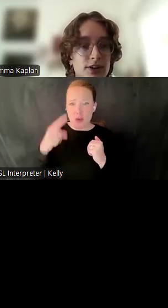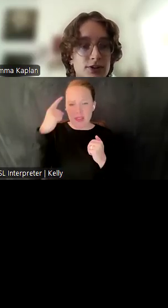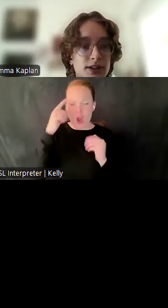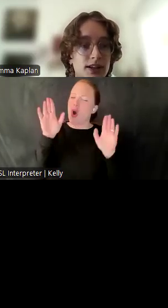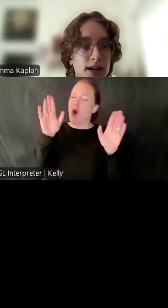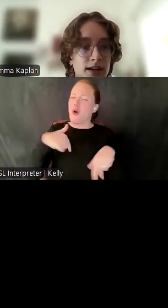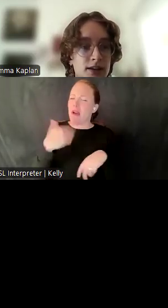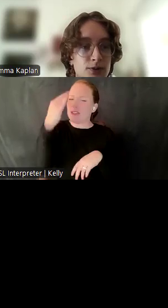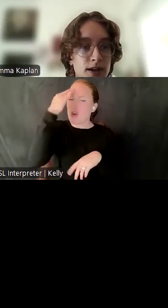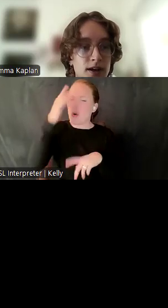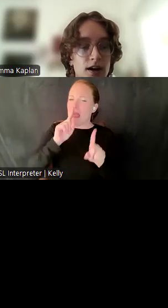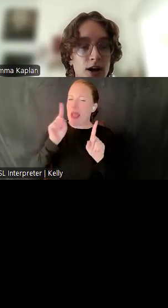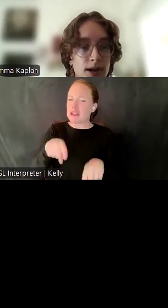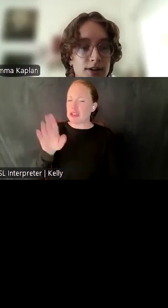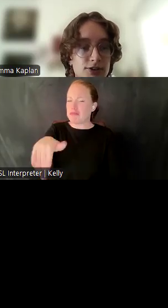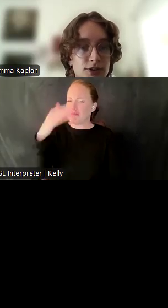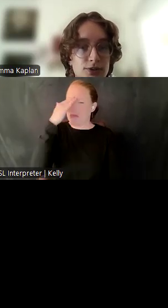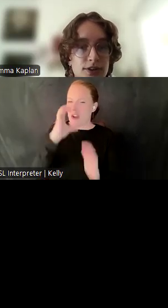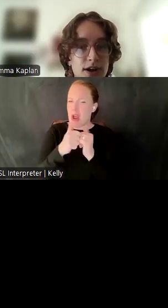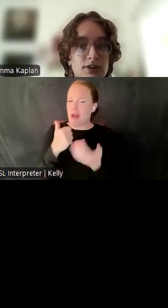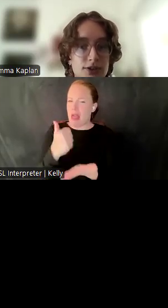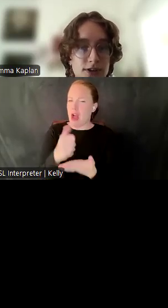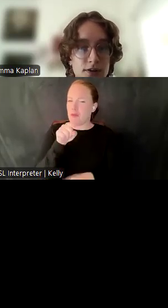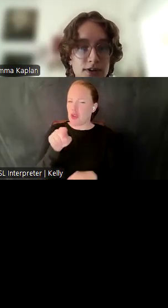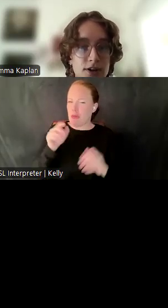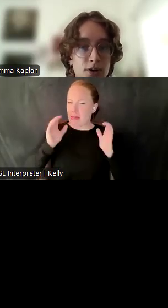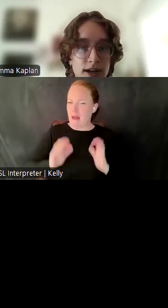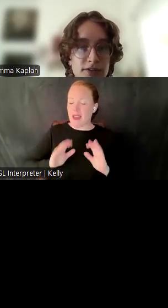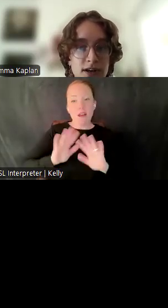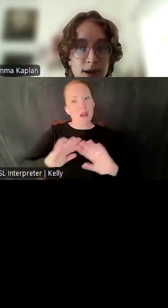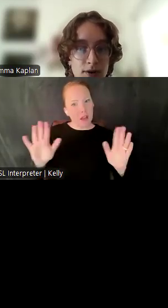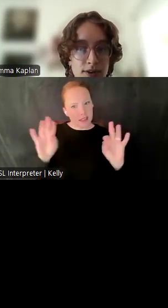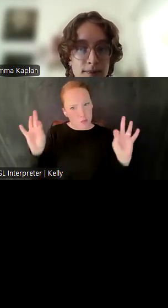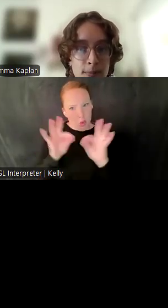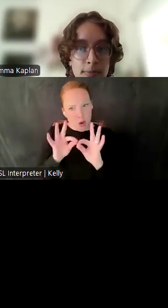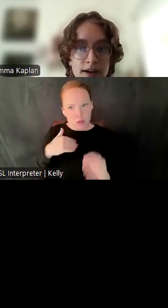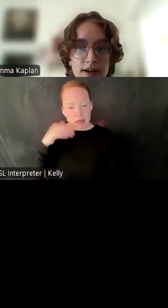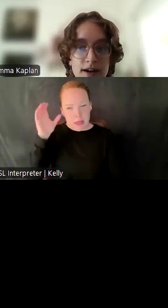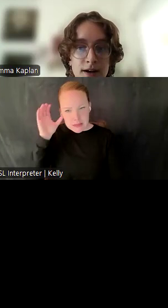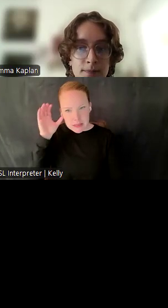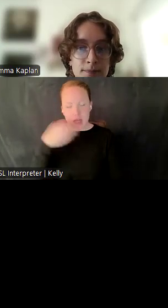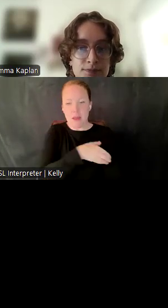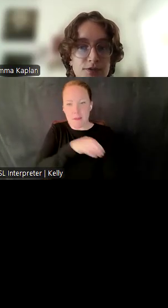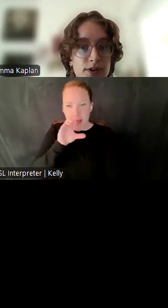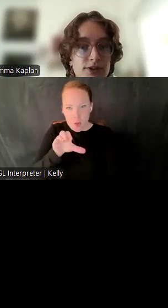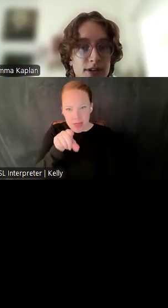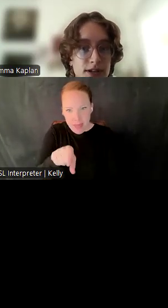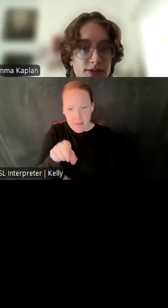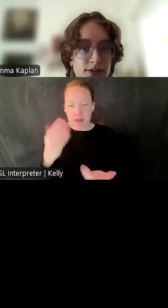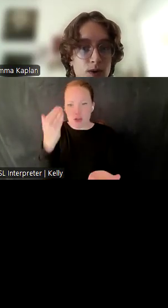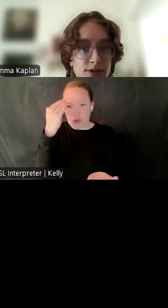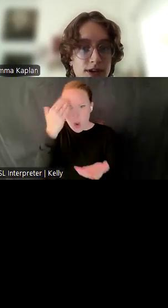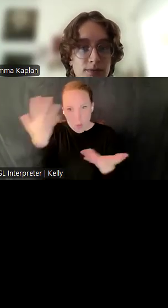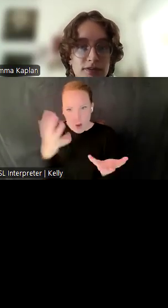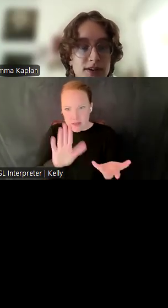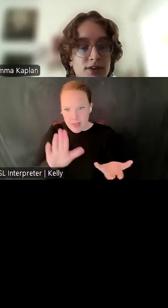that we are centering the client and doing our best to restore their agency over their own life and empower them to voice their